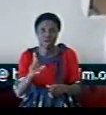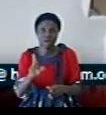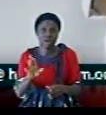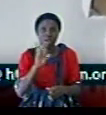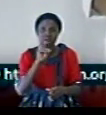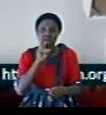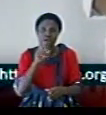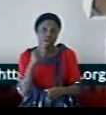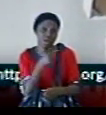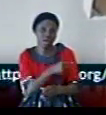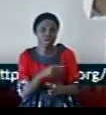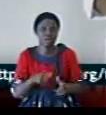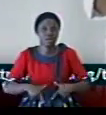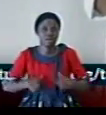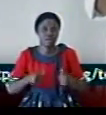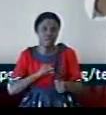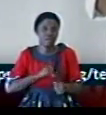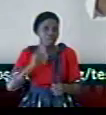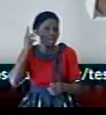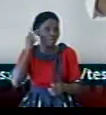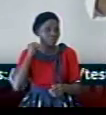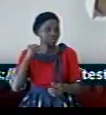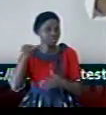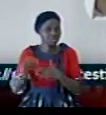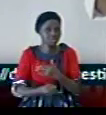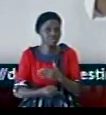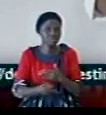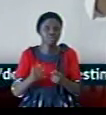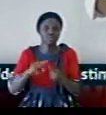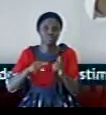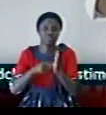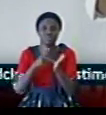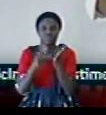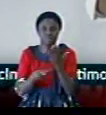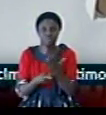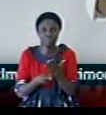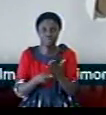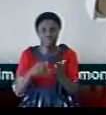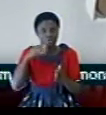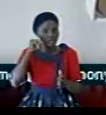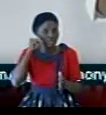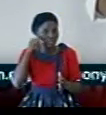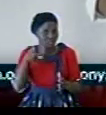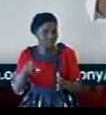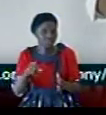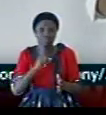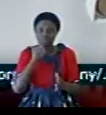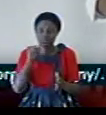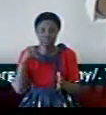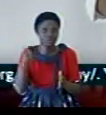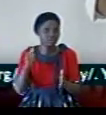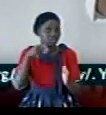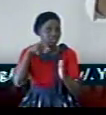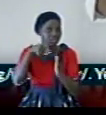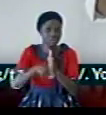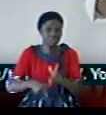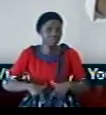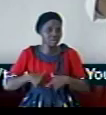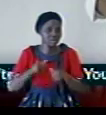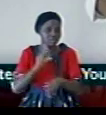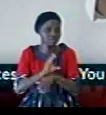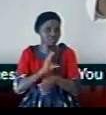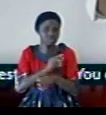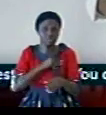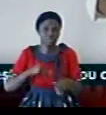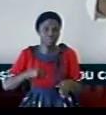sister for this crusade. I'm not a Deeper Life member. So on Thursday, I came and I rededicate